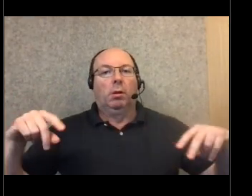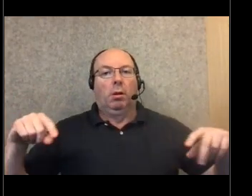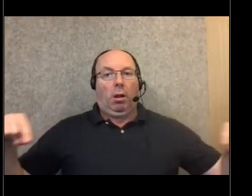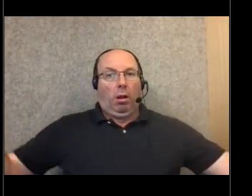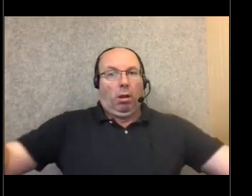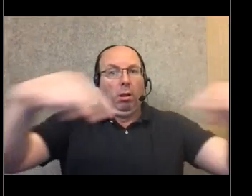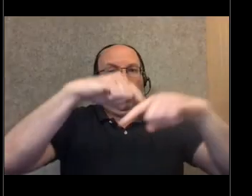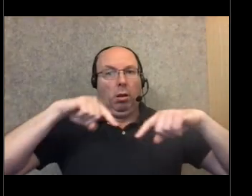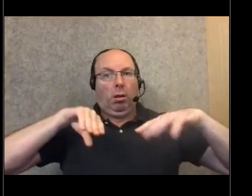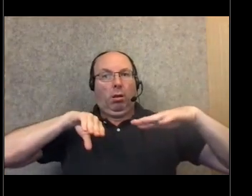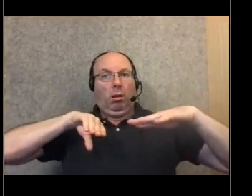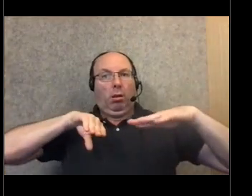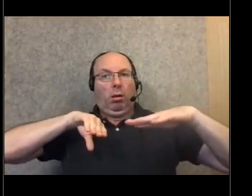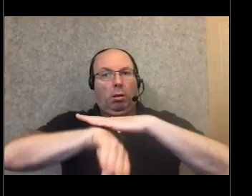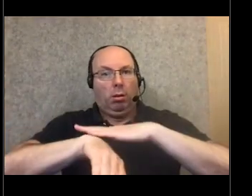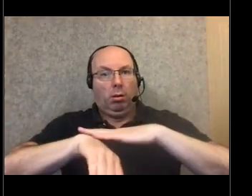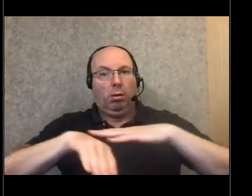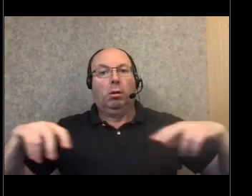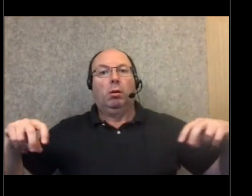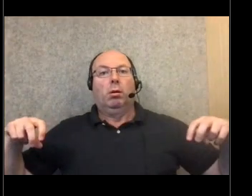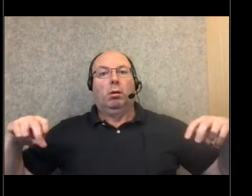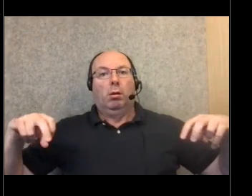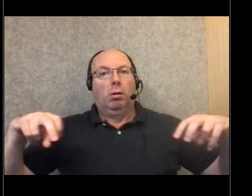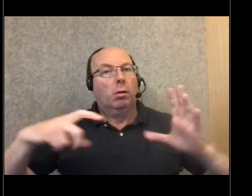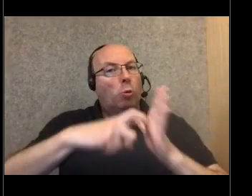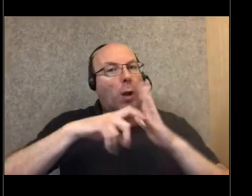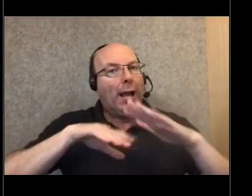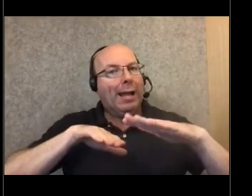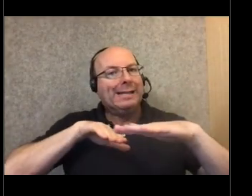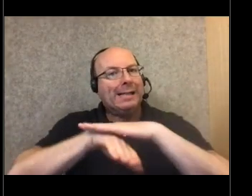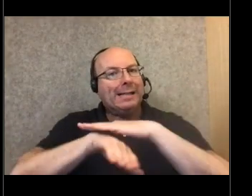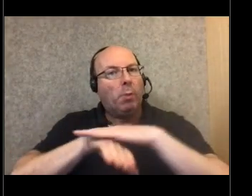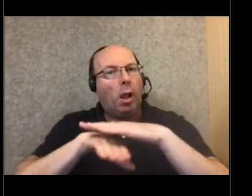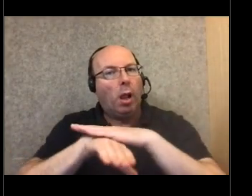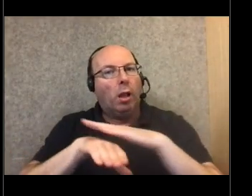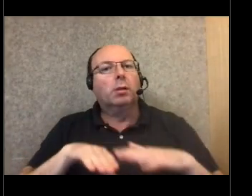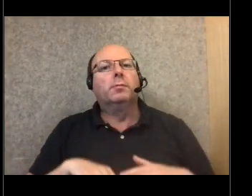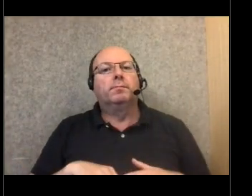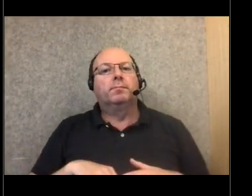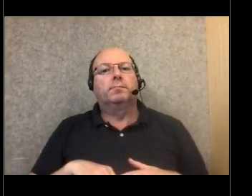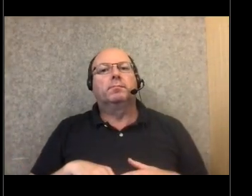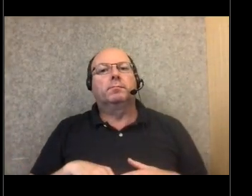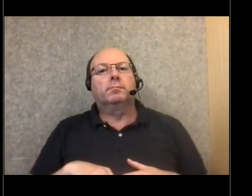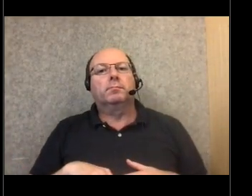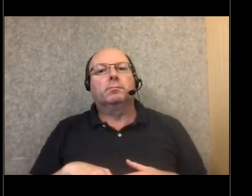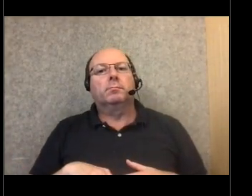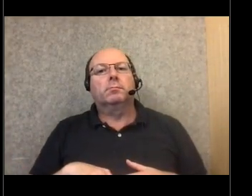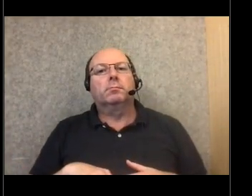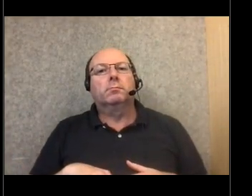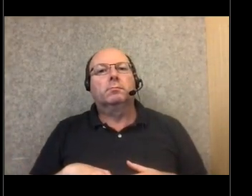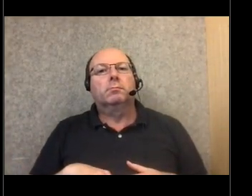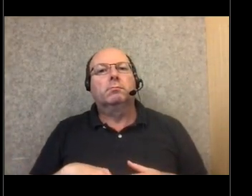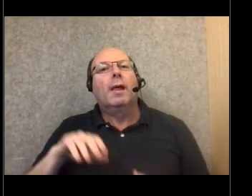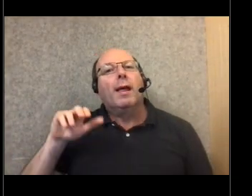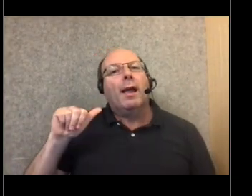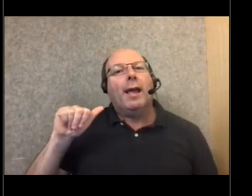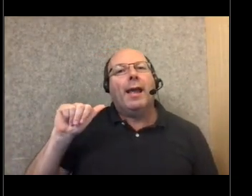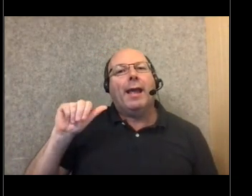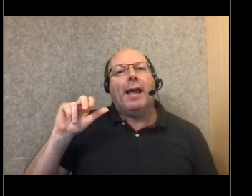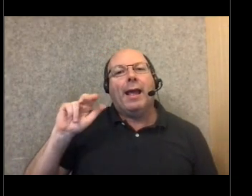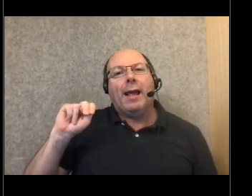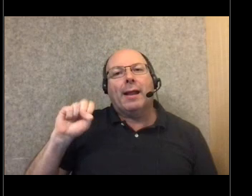Because these walkways are required to be accessible, handrails, as per ANSI,